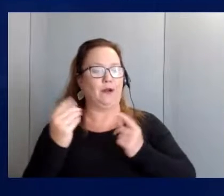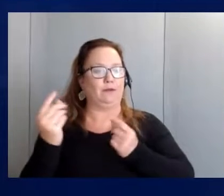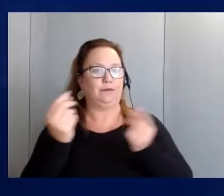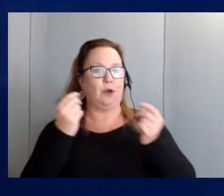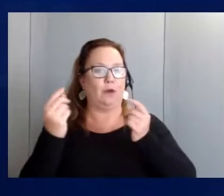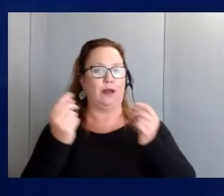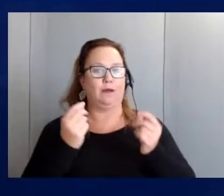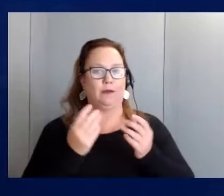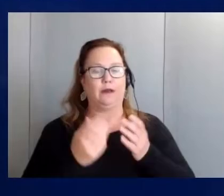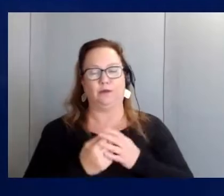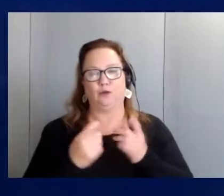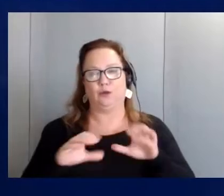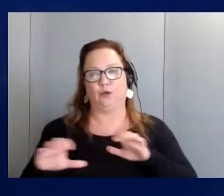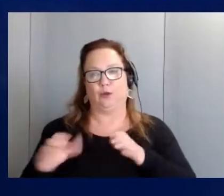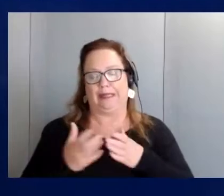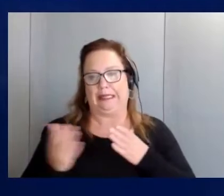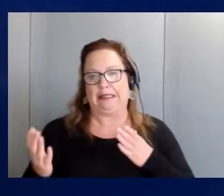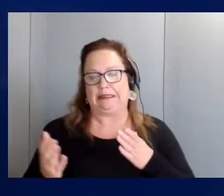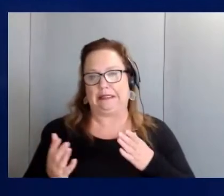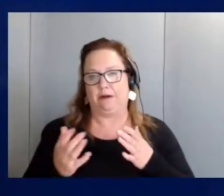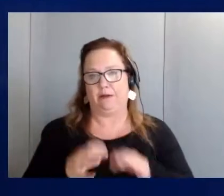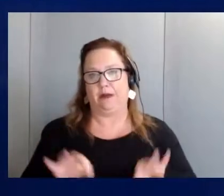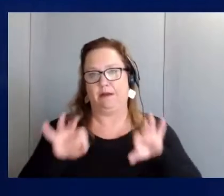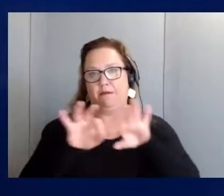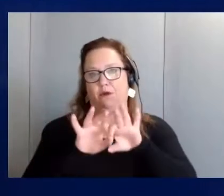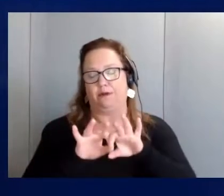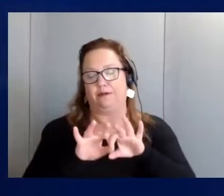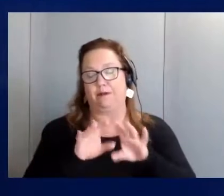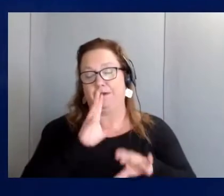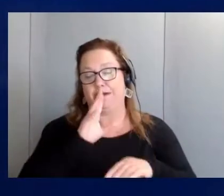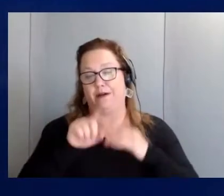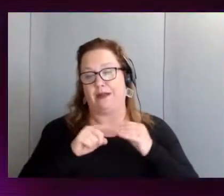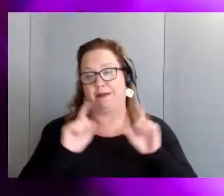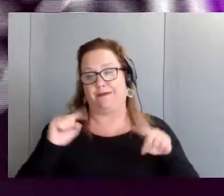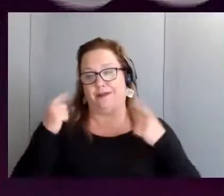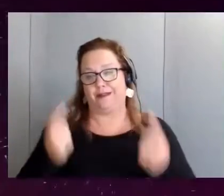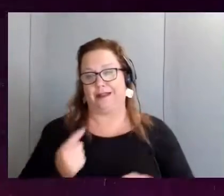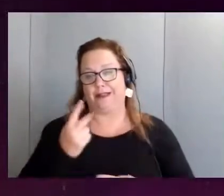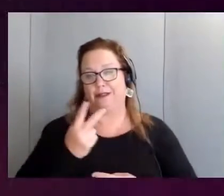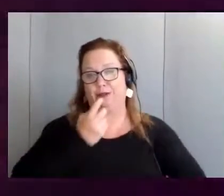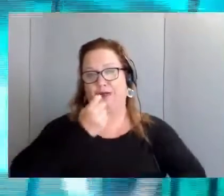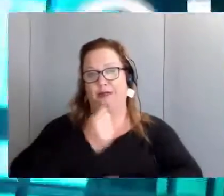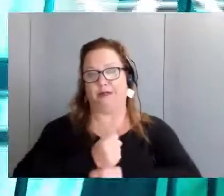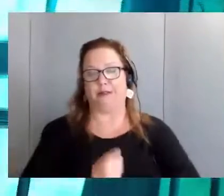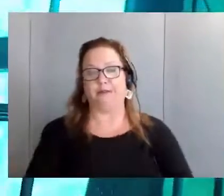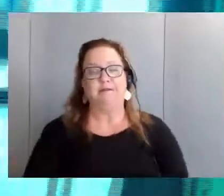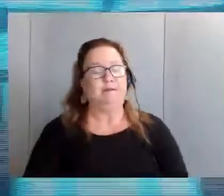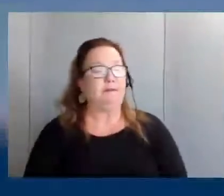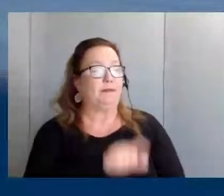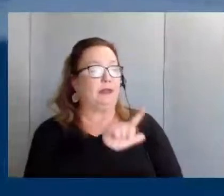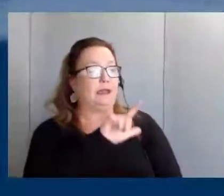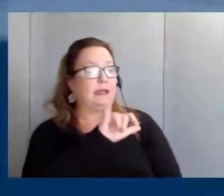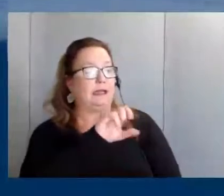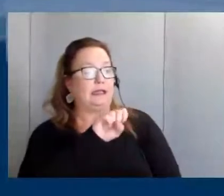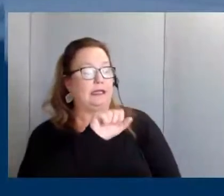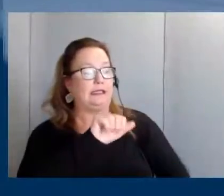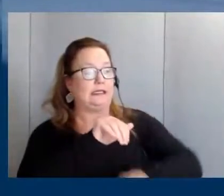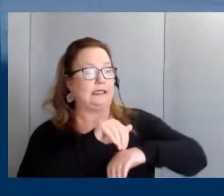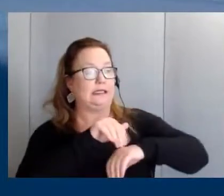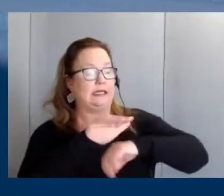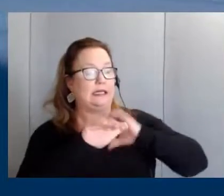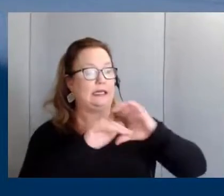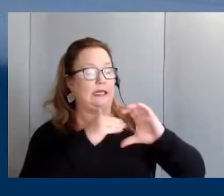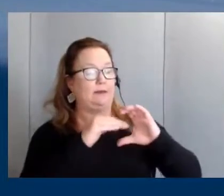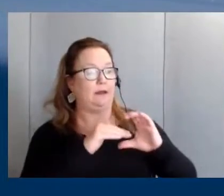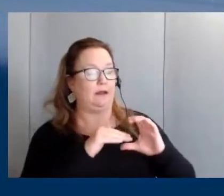that we've been talking about for, a couple of years now. So a community question from Lisa. She wrote in via email and said, I